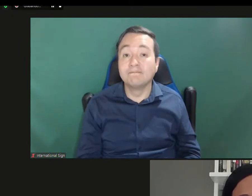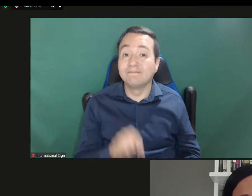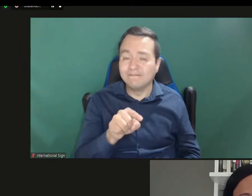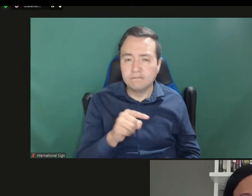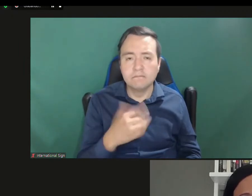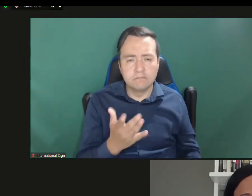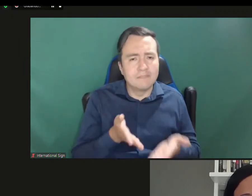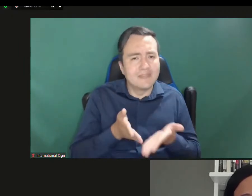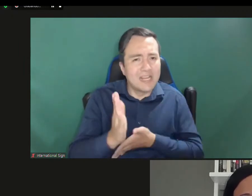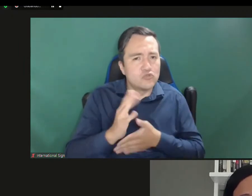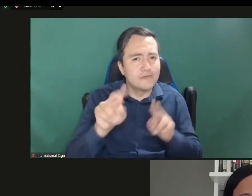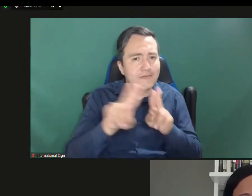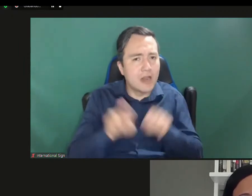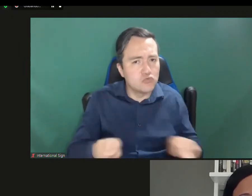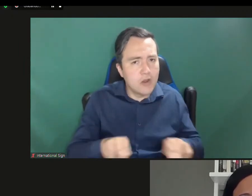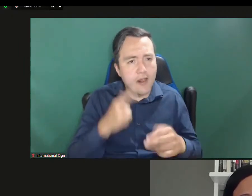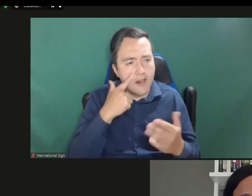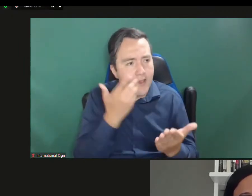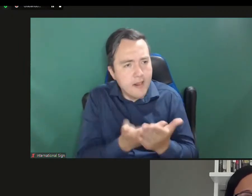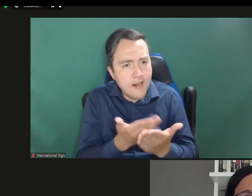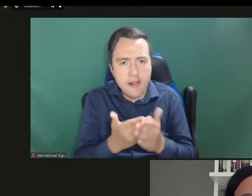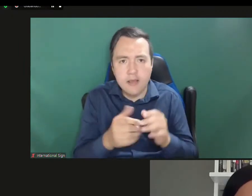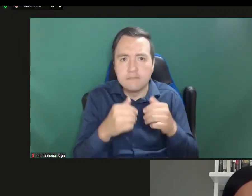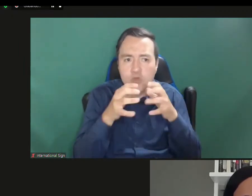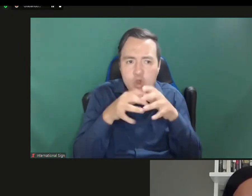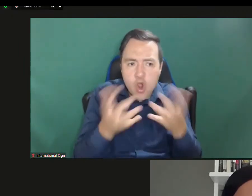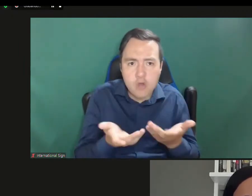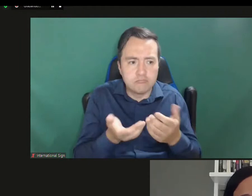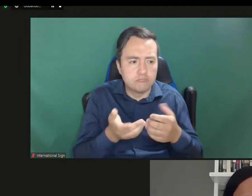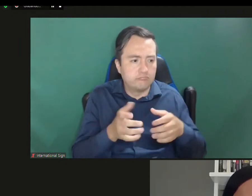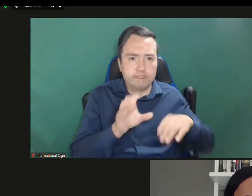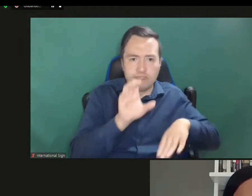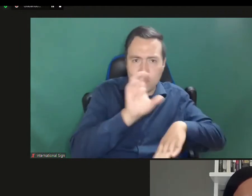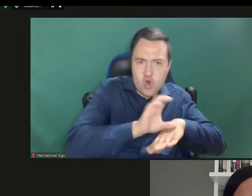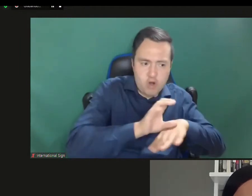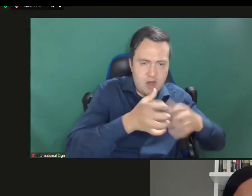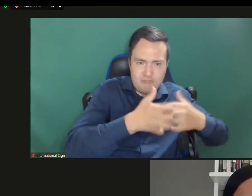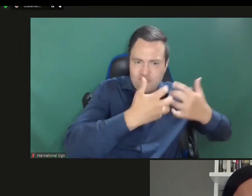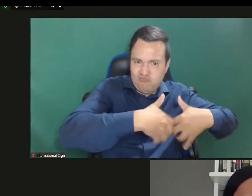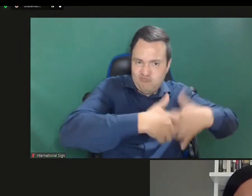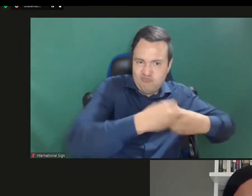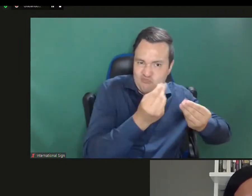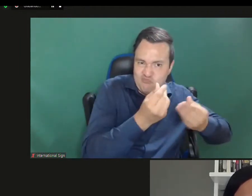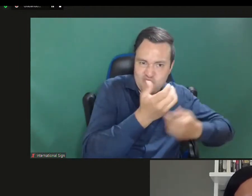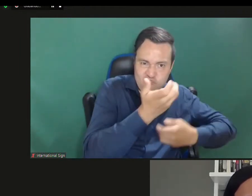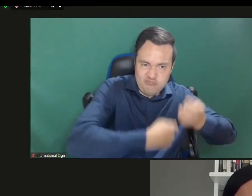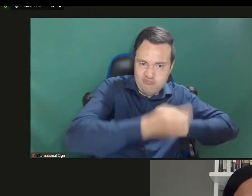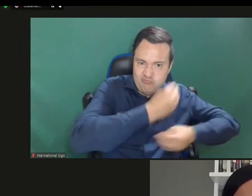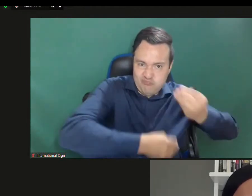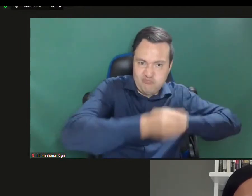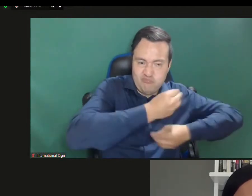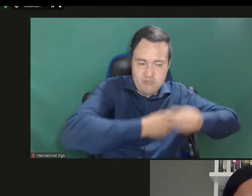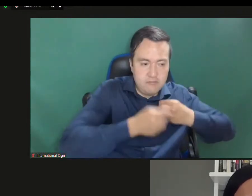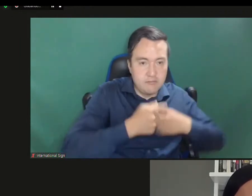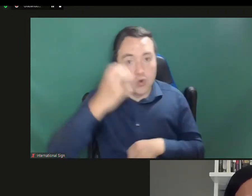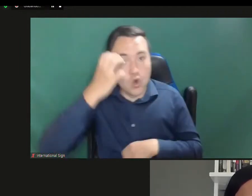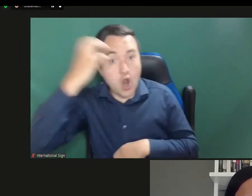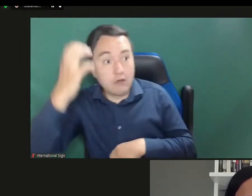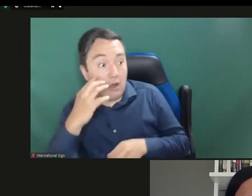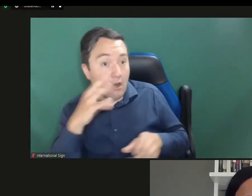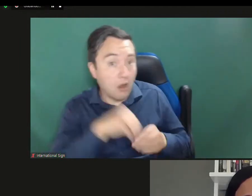In international law, progress has been made regarding the interest, corporate interest, vis-a-vis government